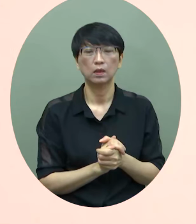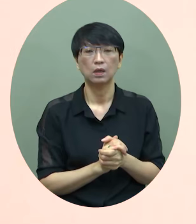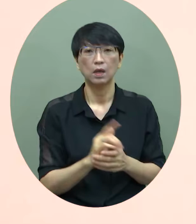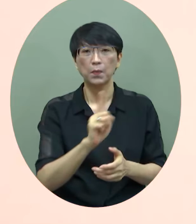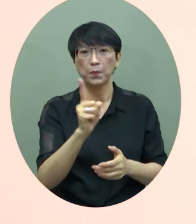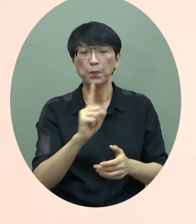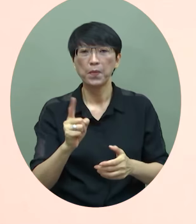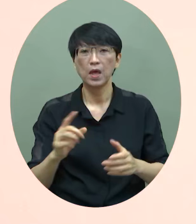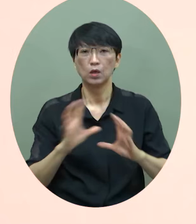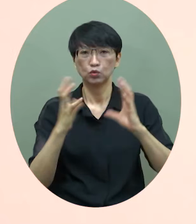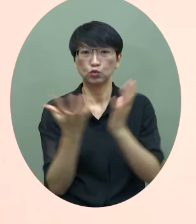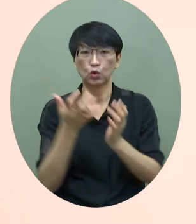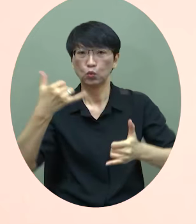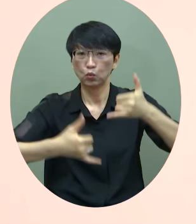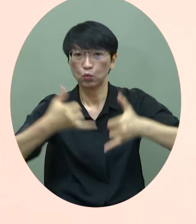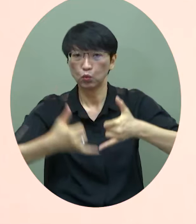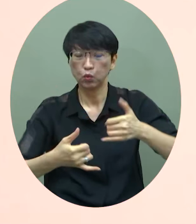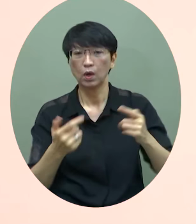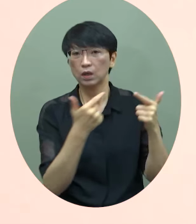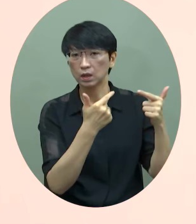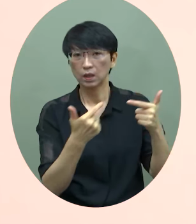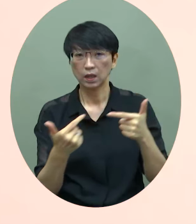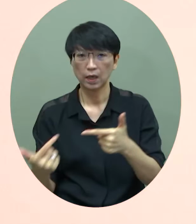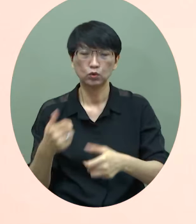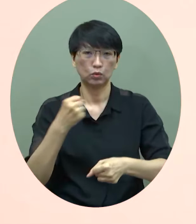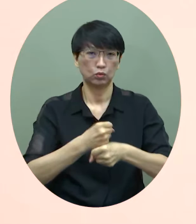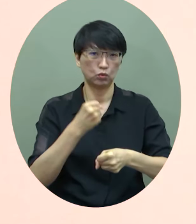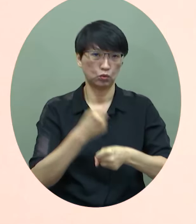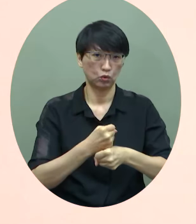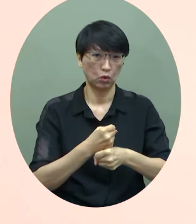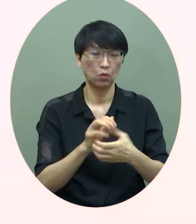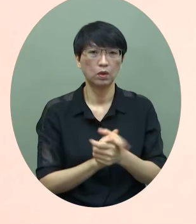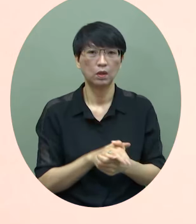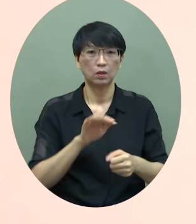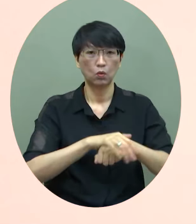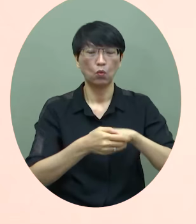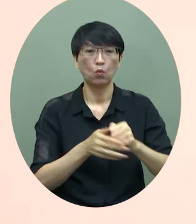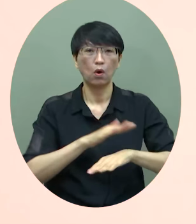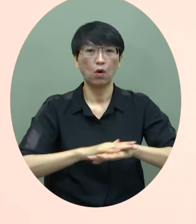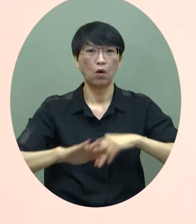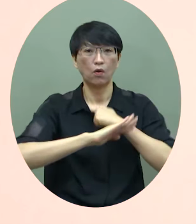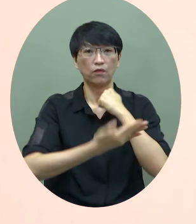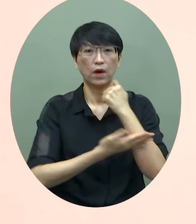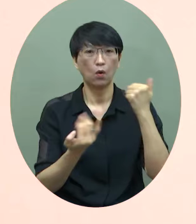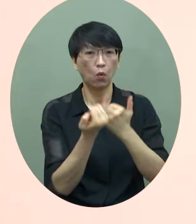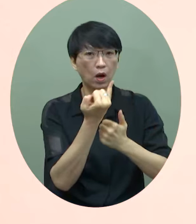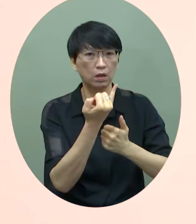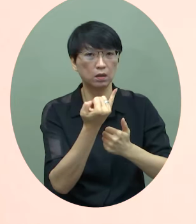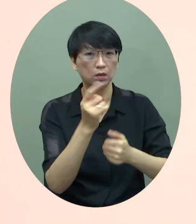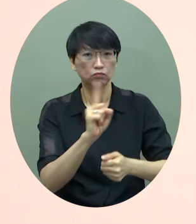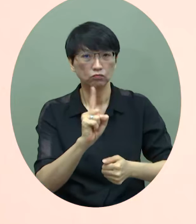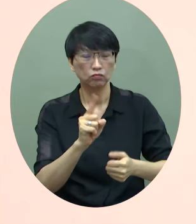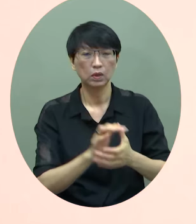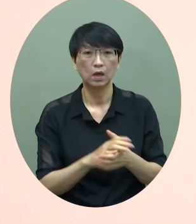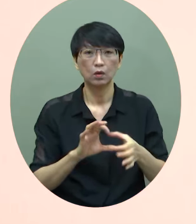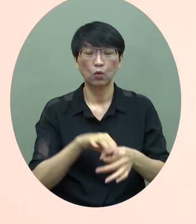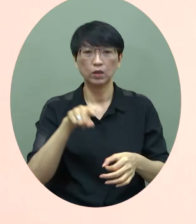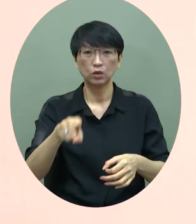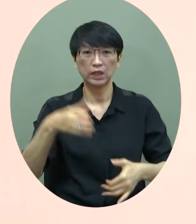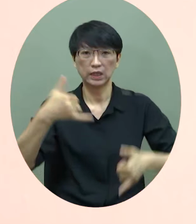in breach of a national security law. It much depends on what is going to happen in those gatherings and whether